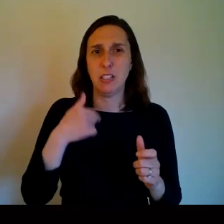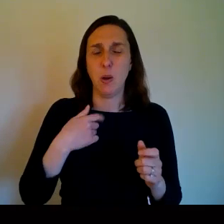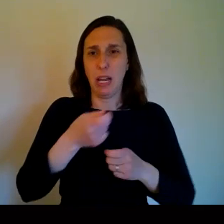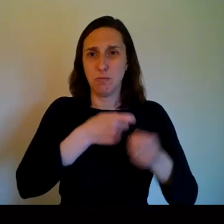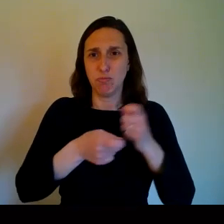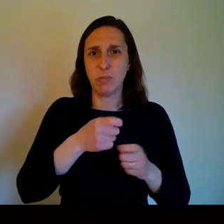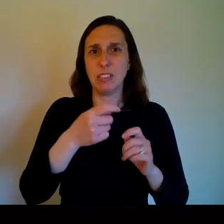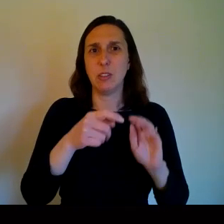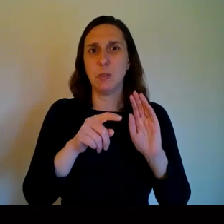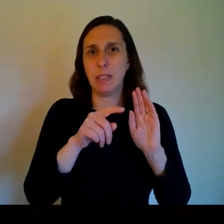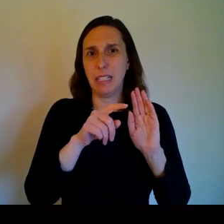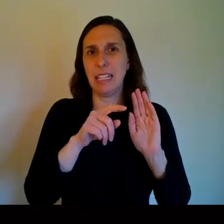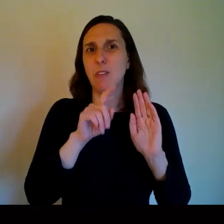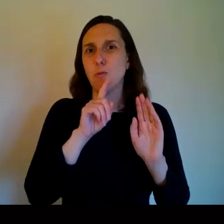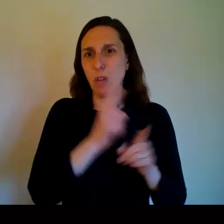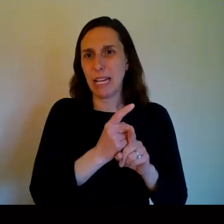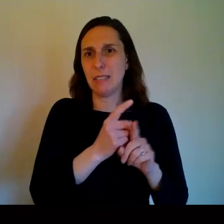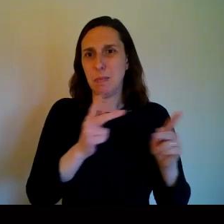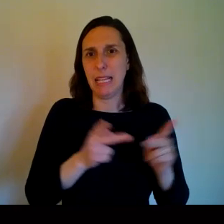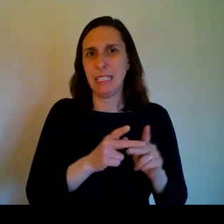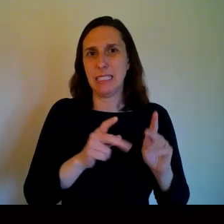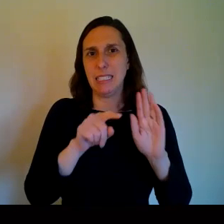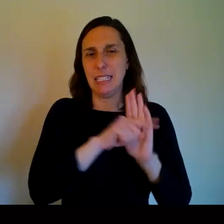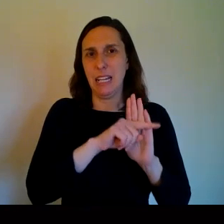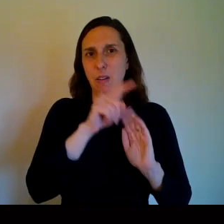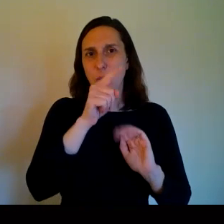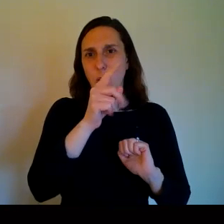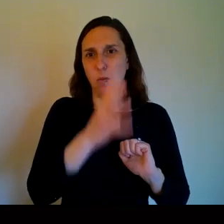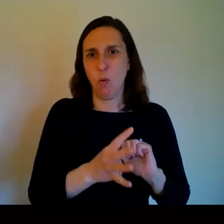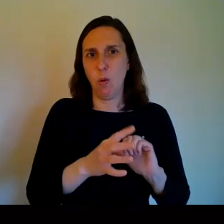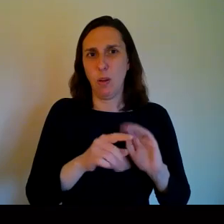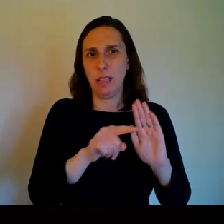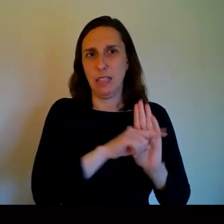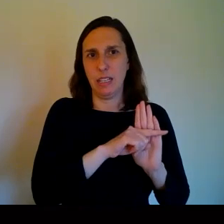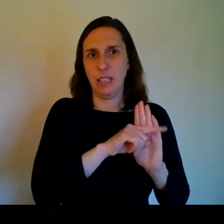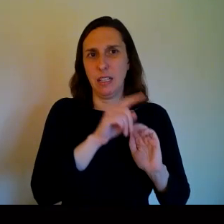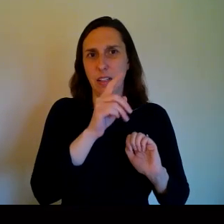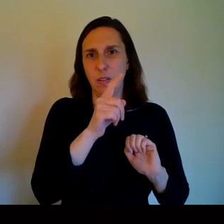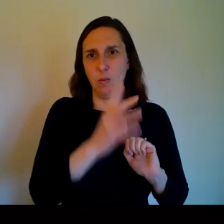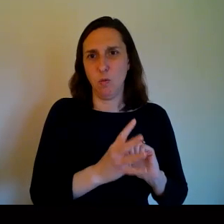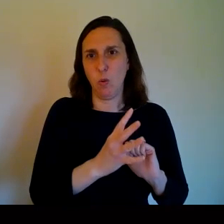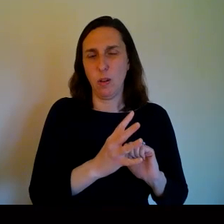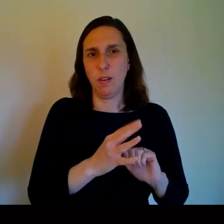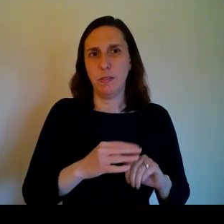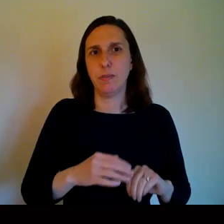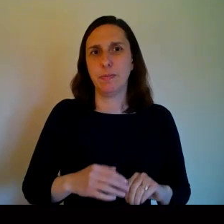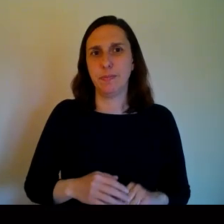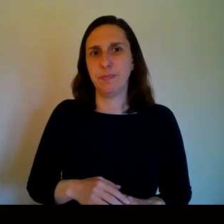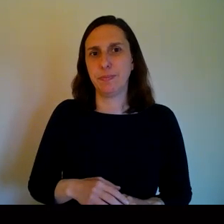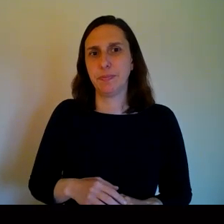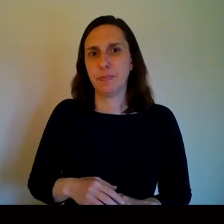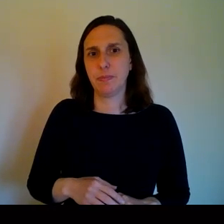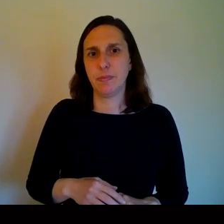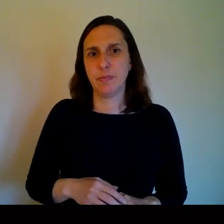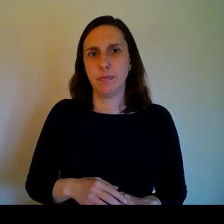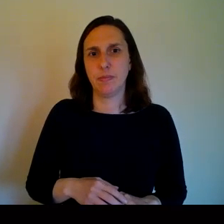in the -3/2 properly, and that tells me that the minimum is -1 1/4. Now, I'm using a